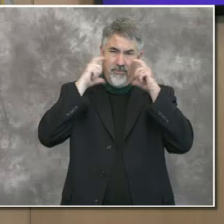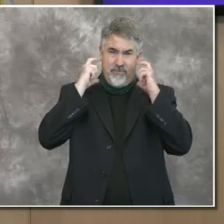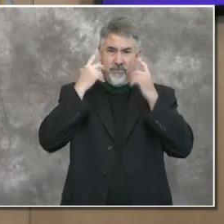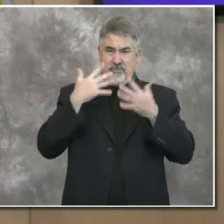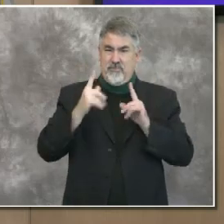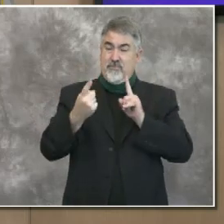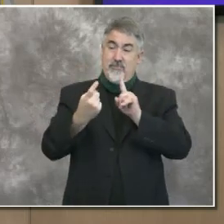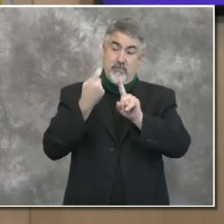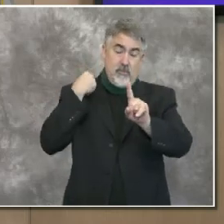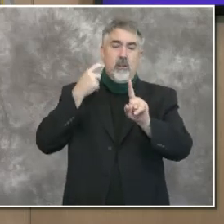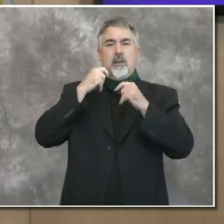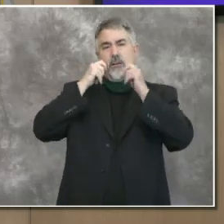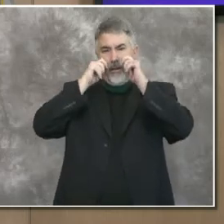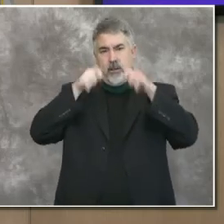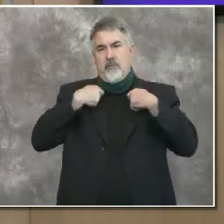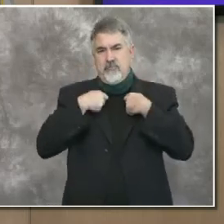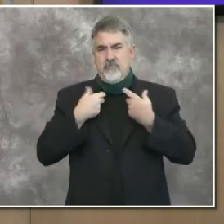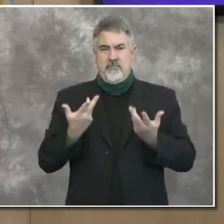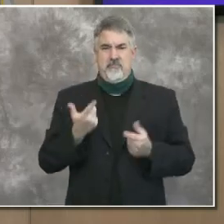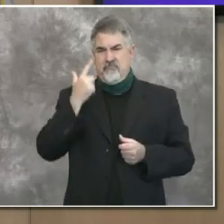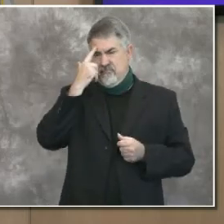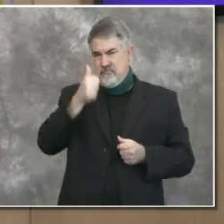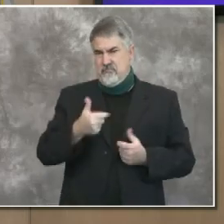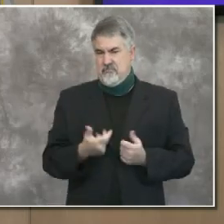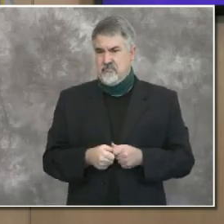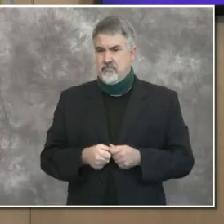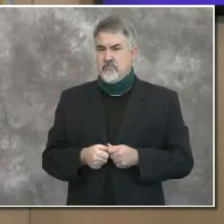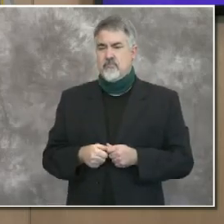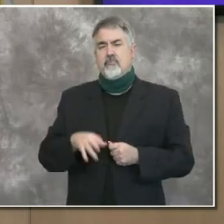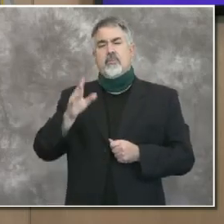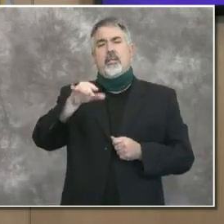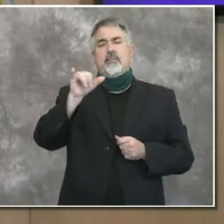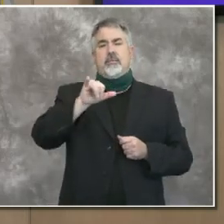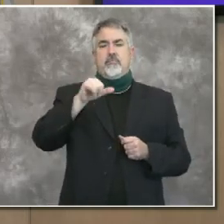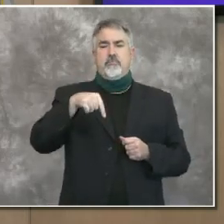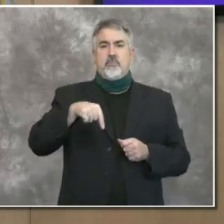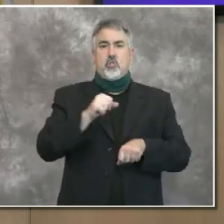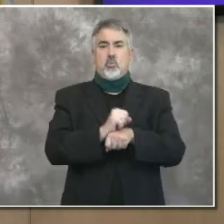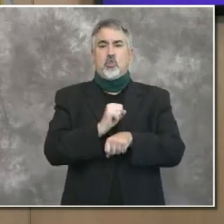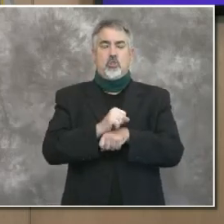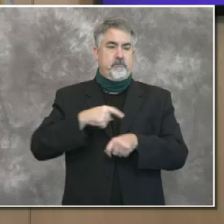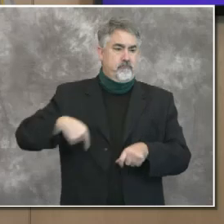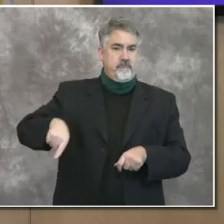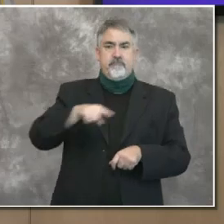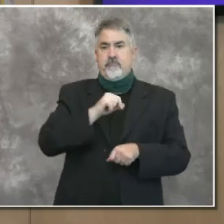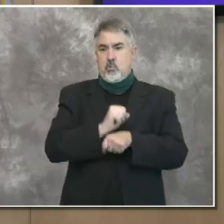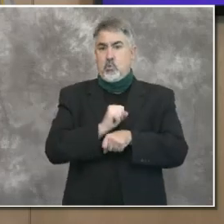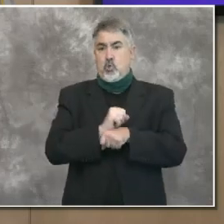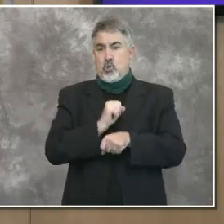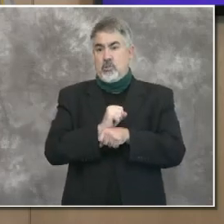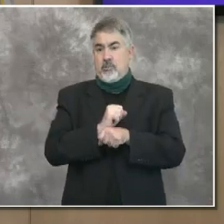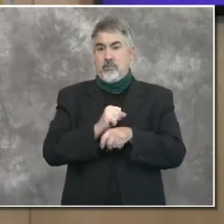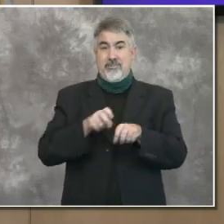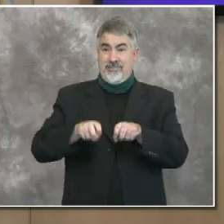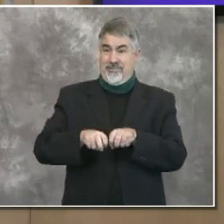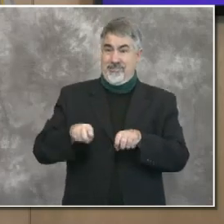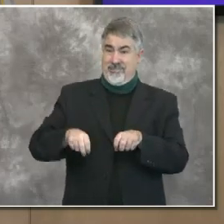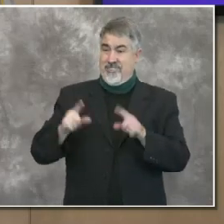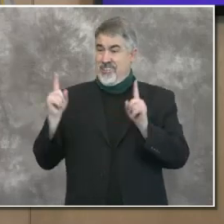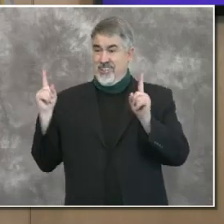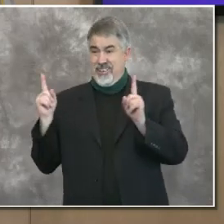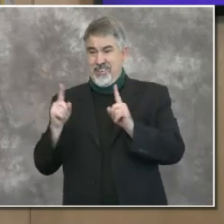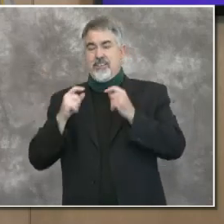back up. Same thing goes at work. If you're at work, standing or sitting close to someone, cover